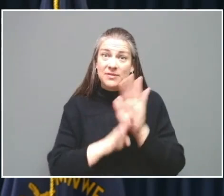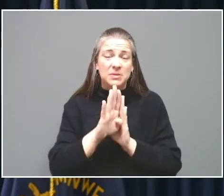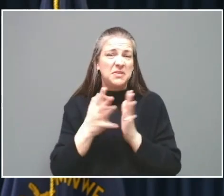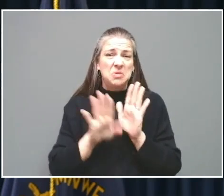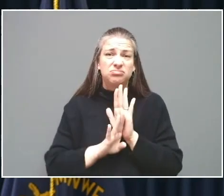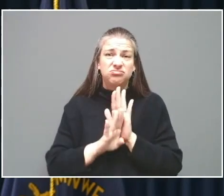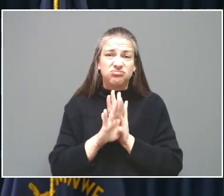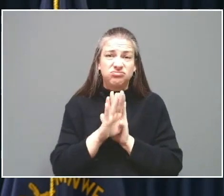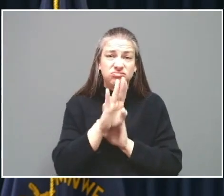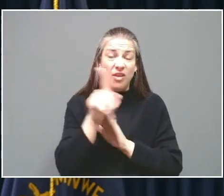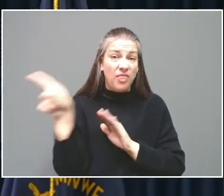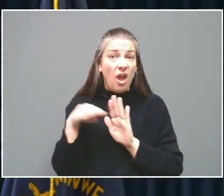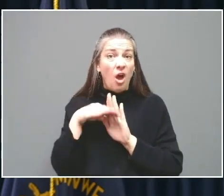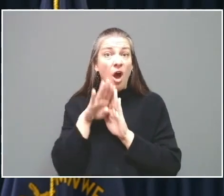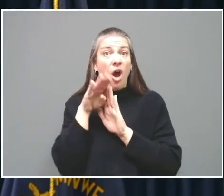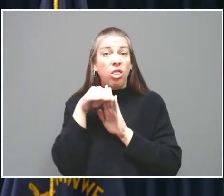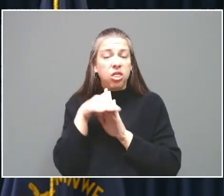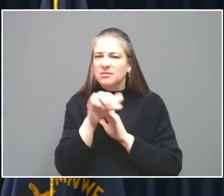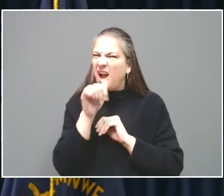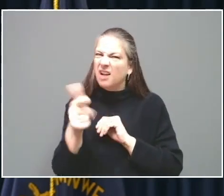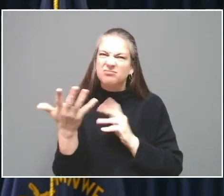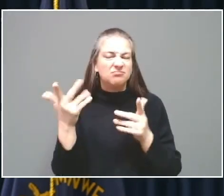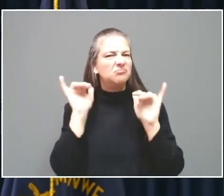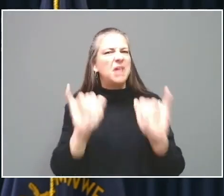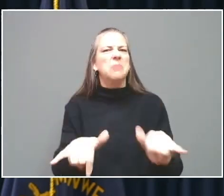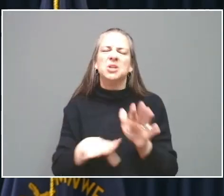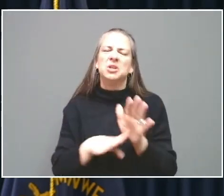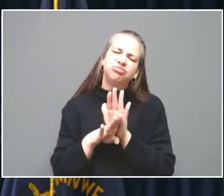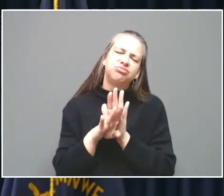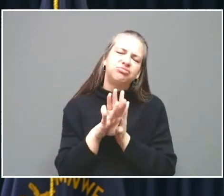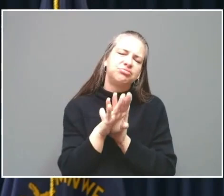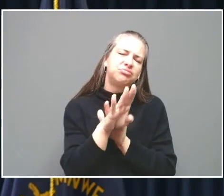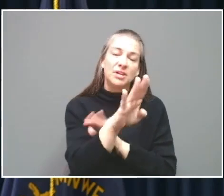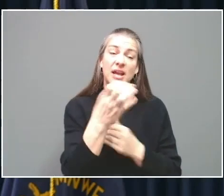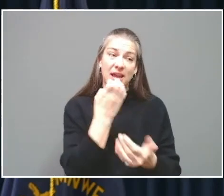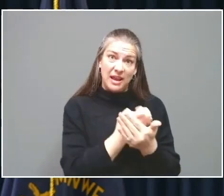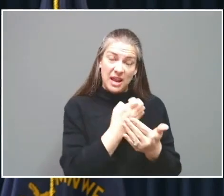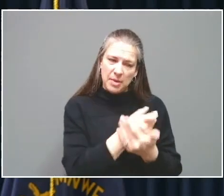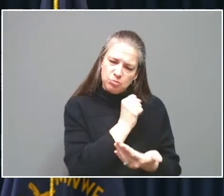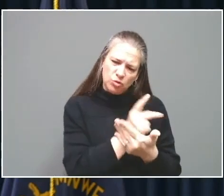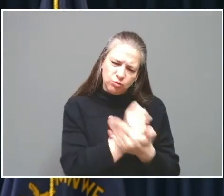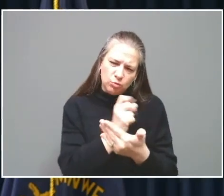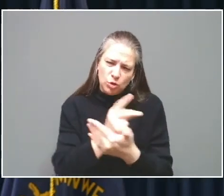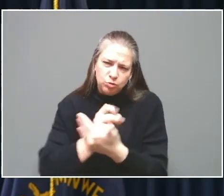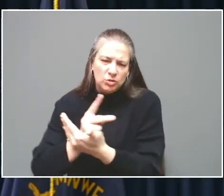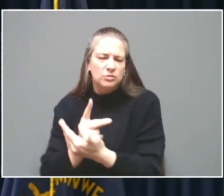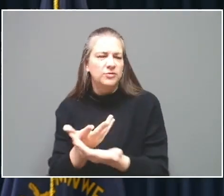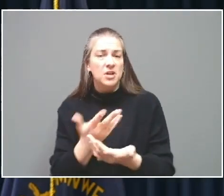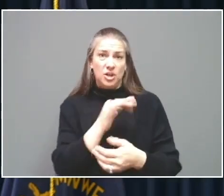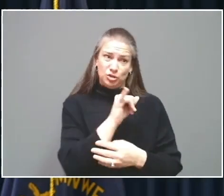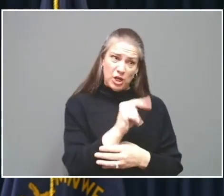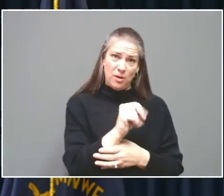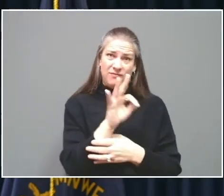from the receipts we saw in January to the economic development approvals in January and February. It is really exciting